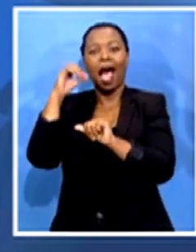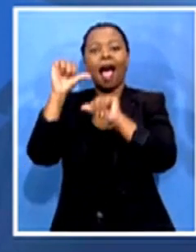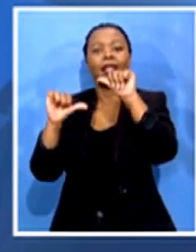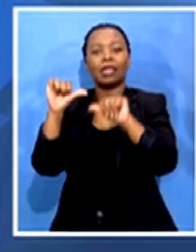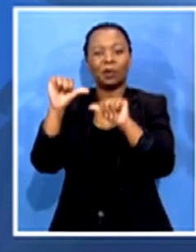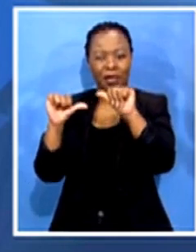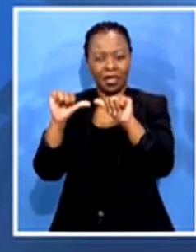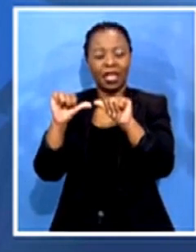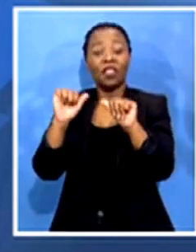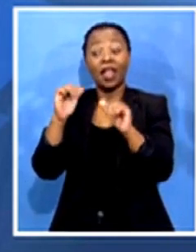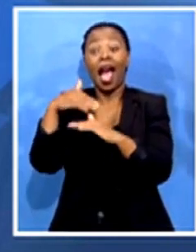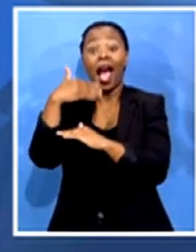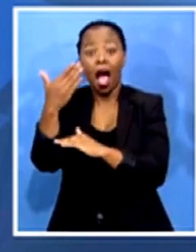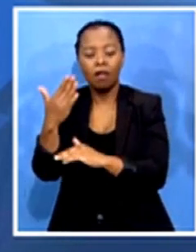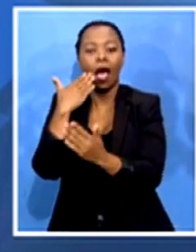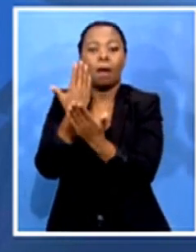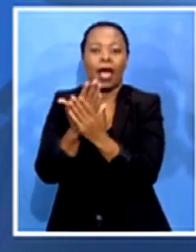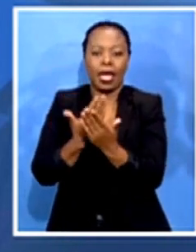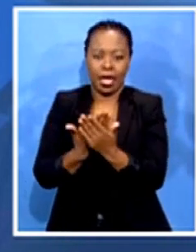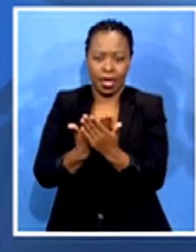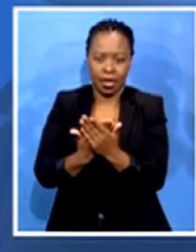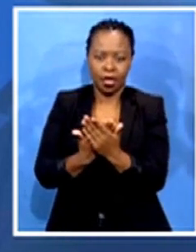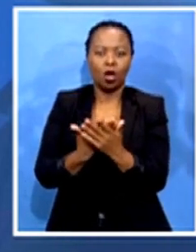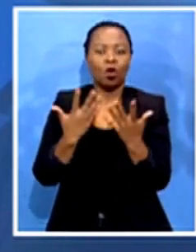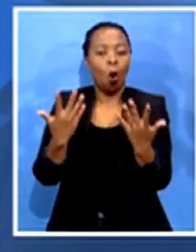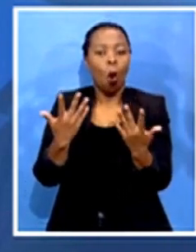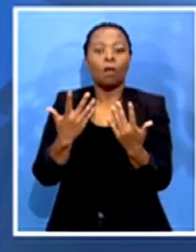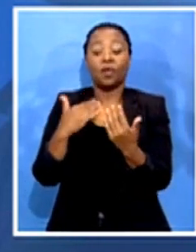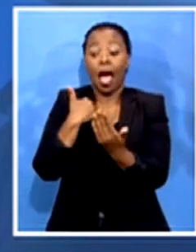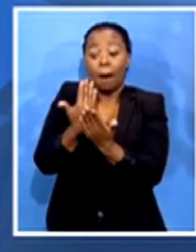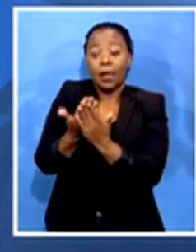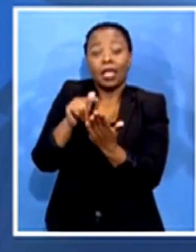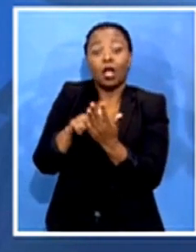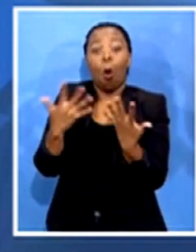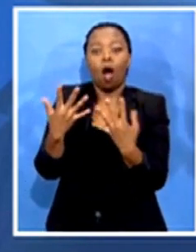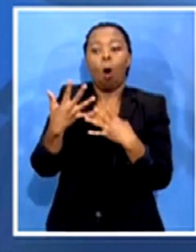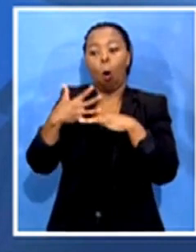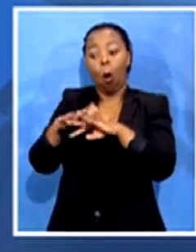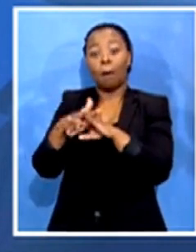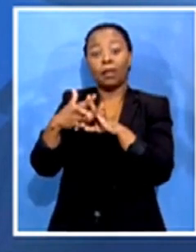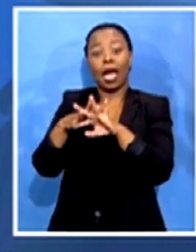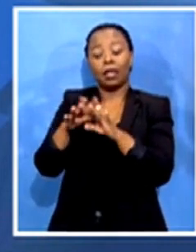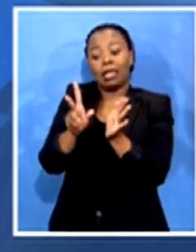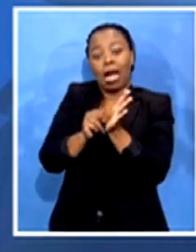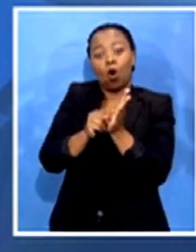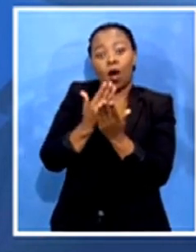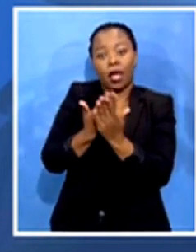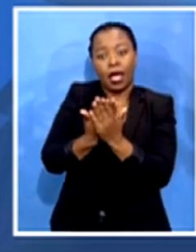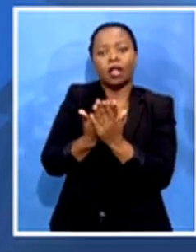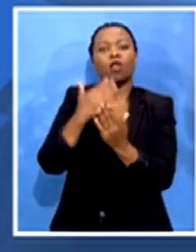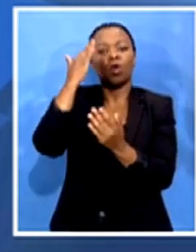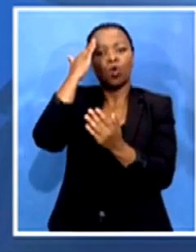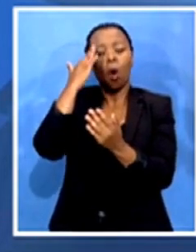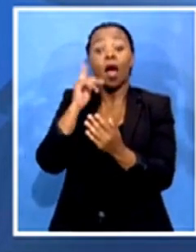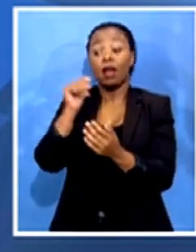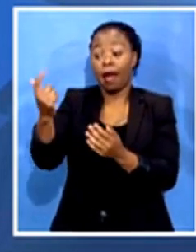an application from our website so that they don't, by the time they come, they know that all they need to do is for them to come and